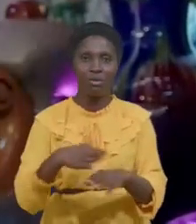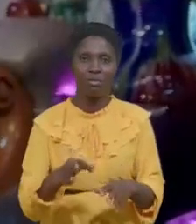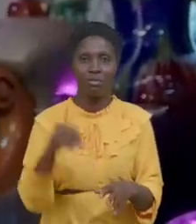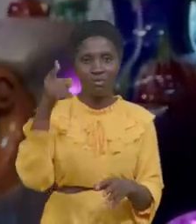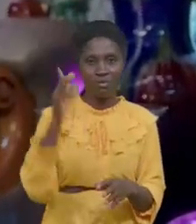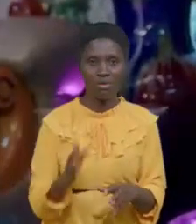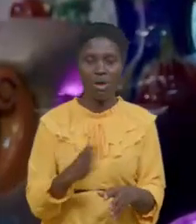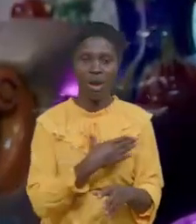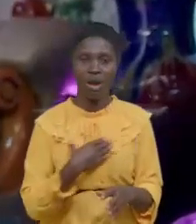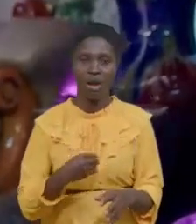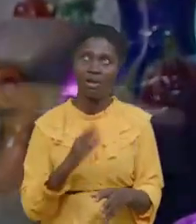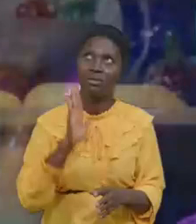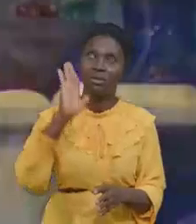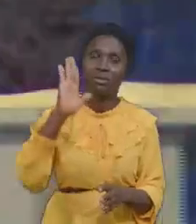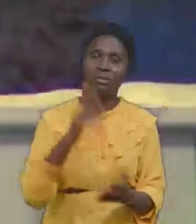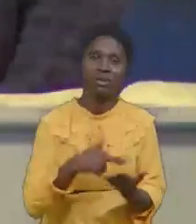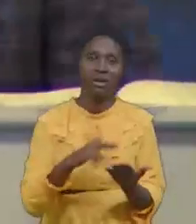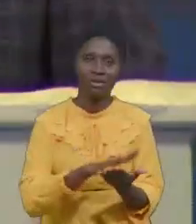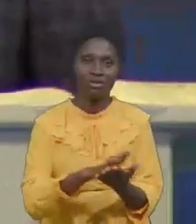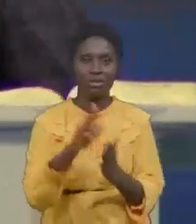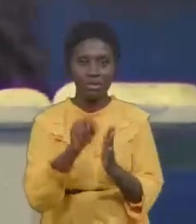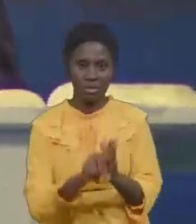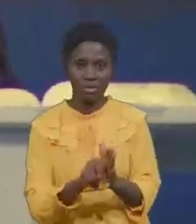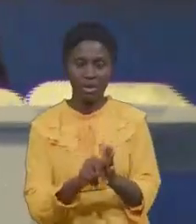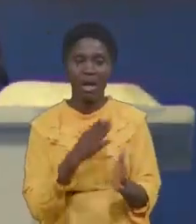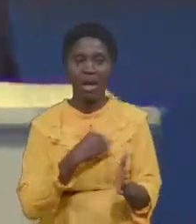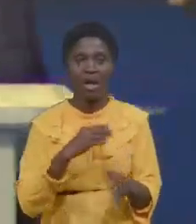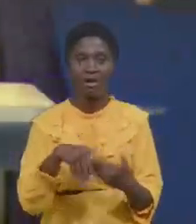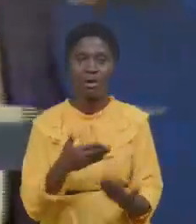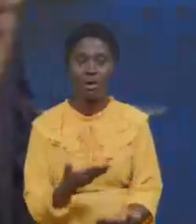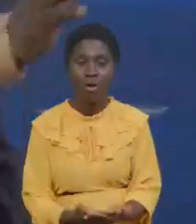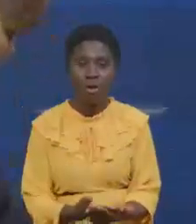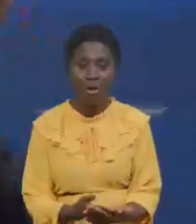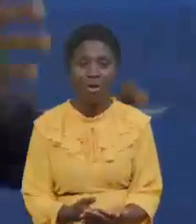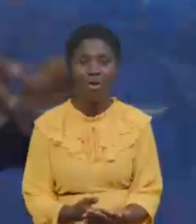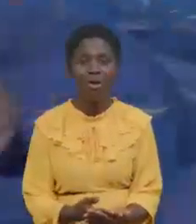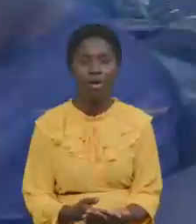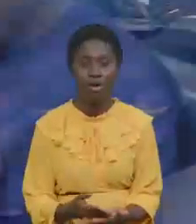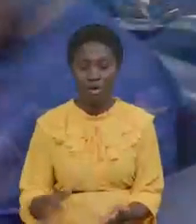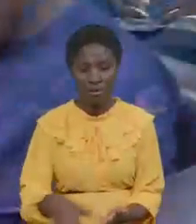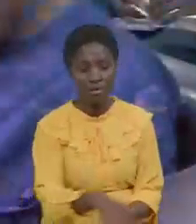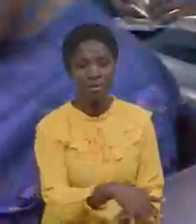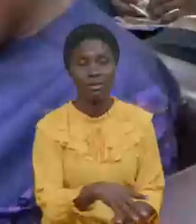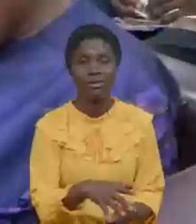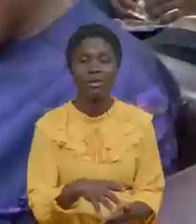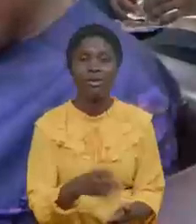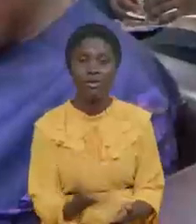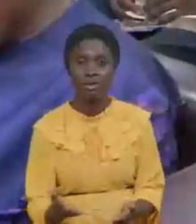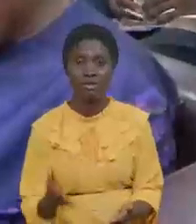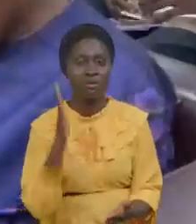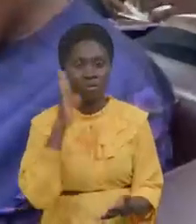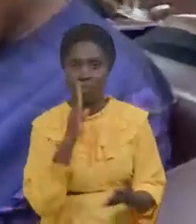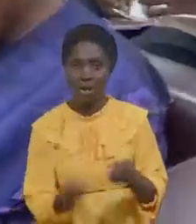and his righteousness, and all these things shall be